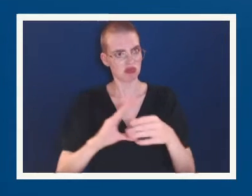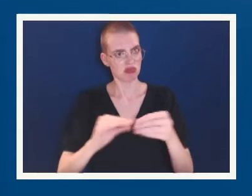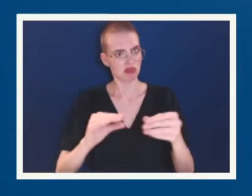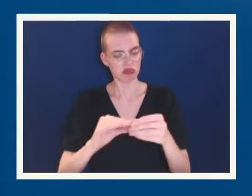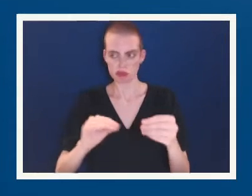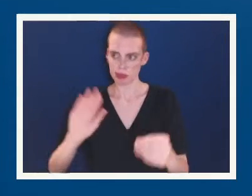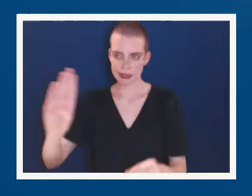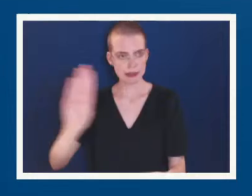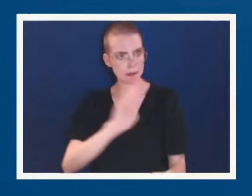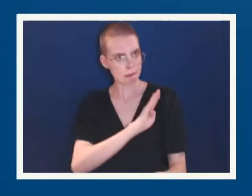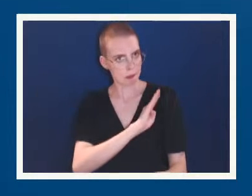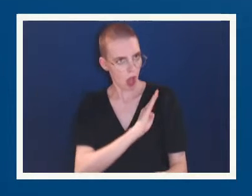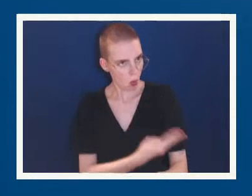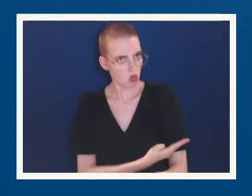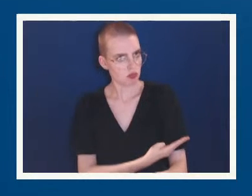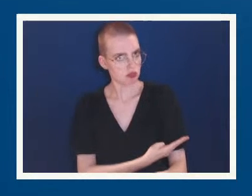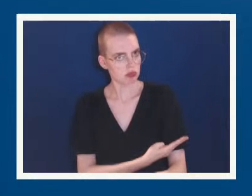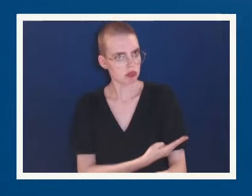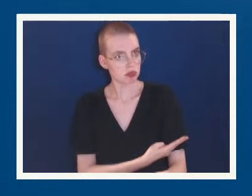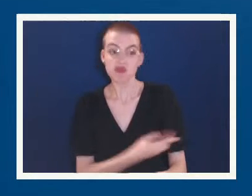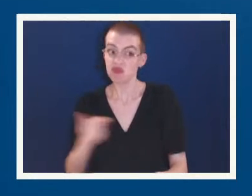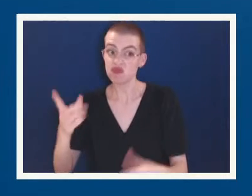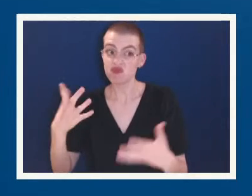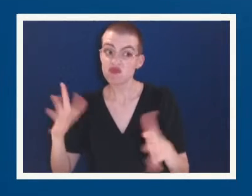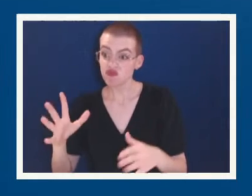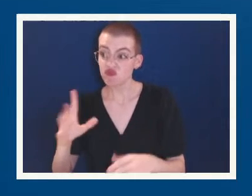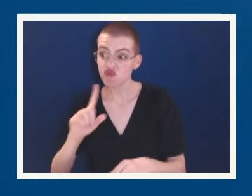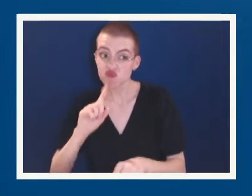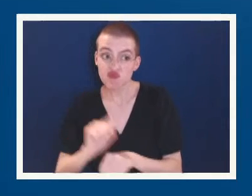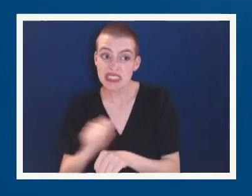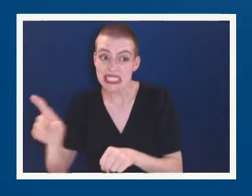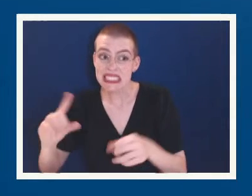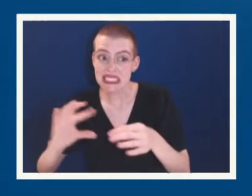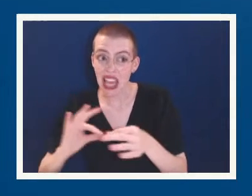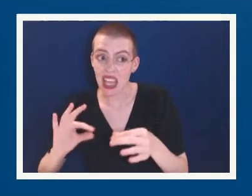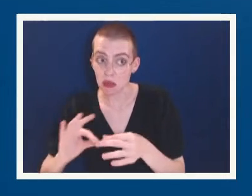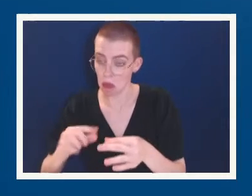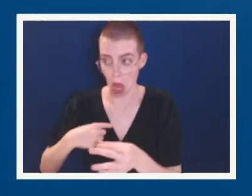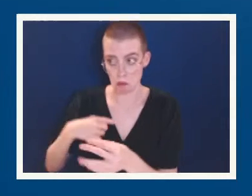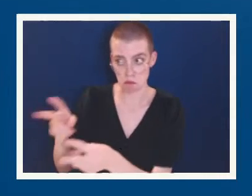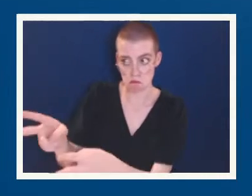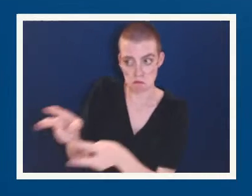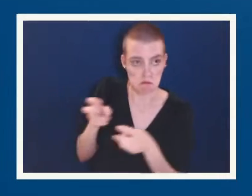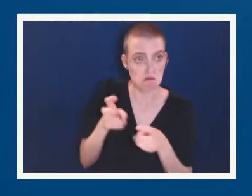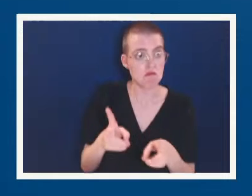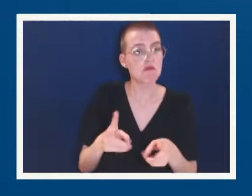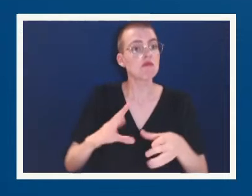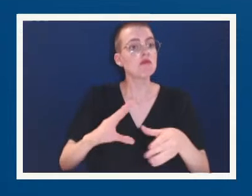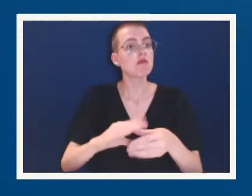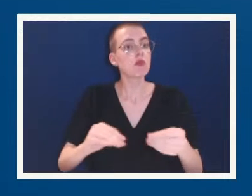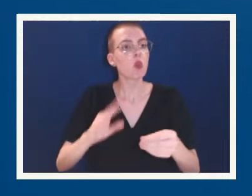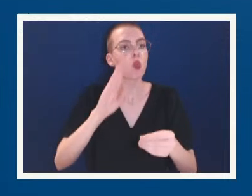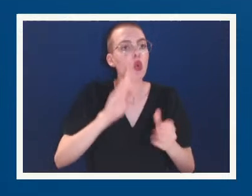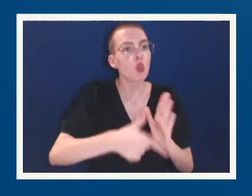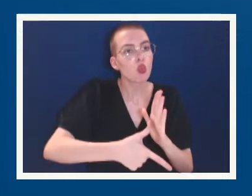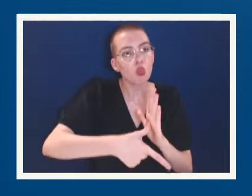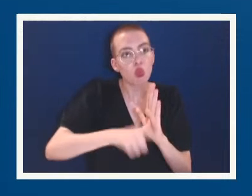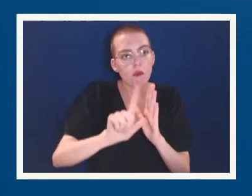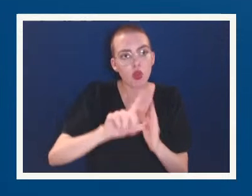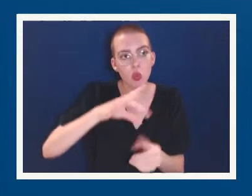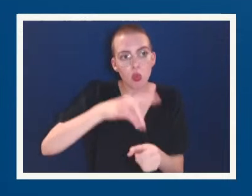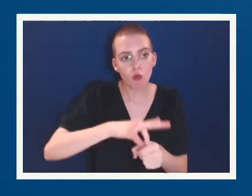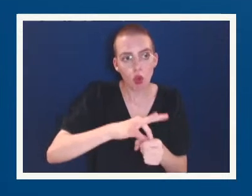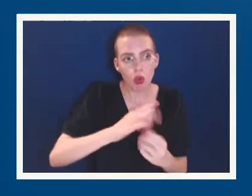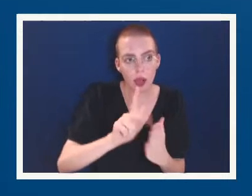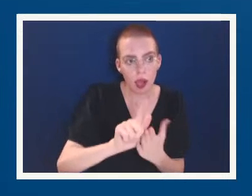governor to, his words, not mine, review the voting logs, make corrections, and then